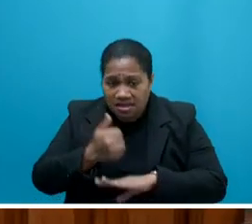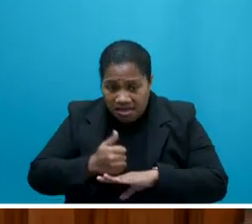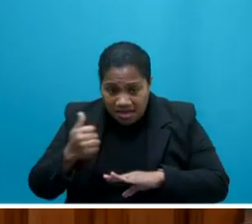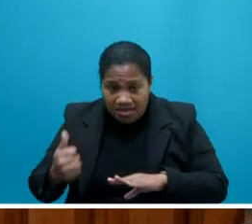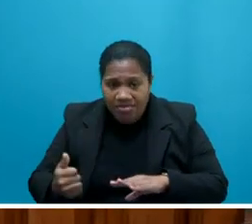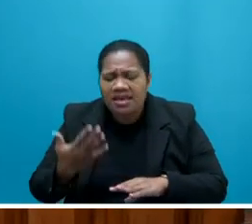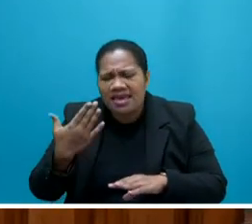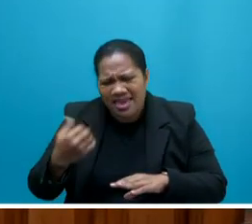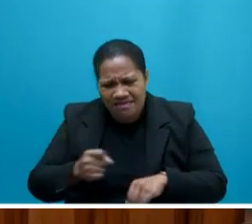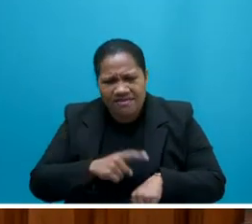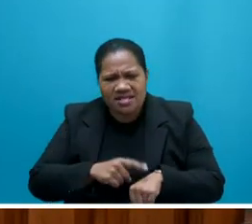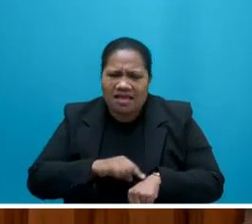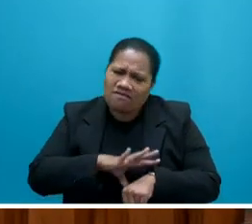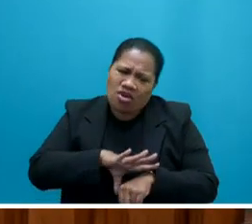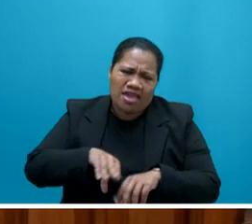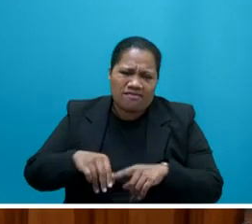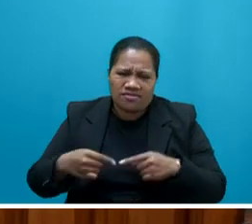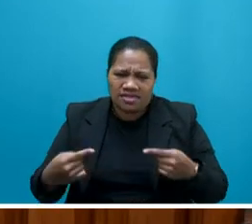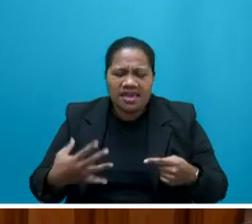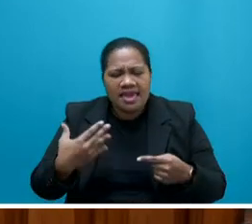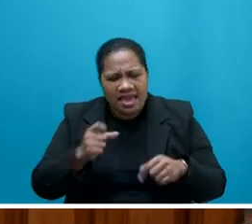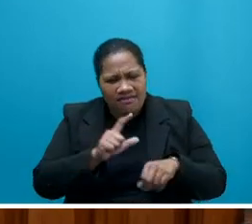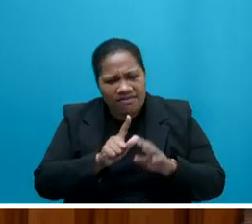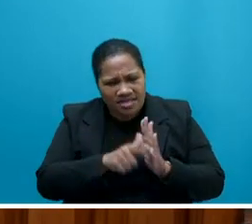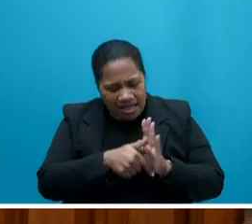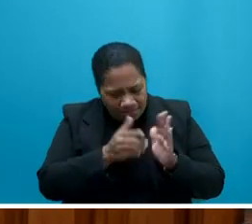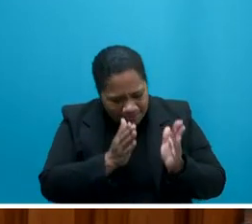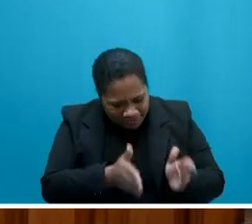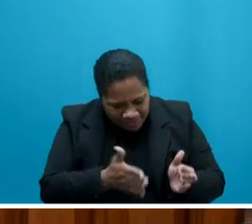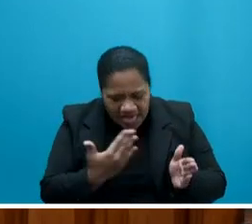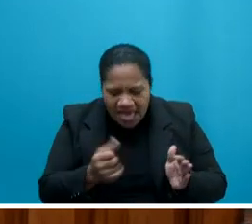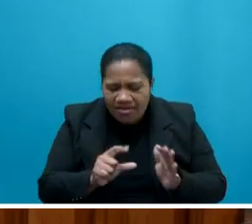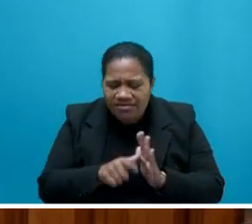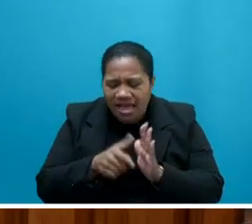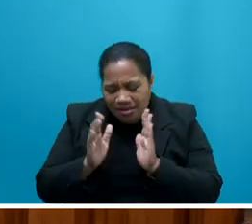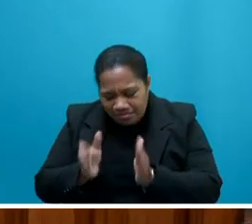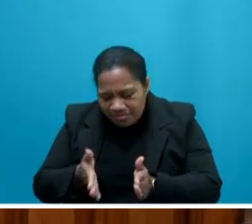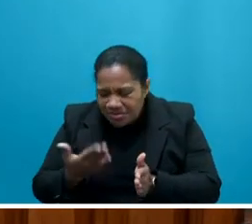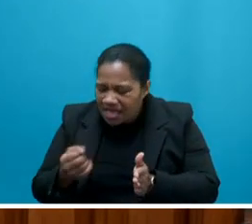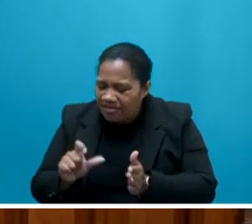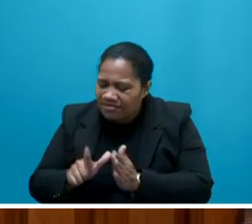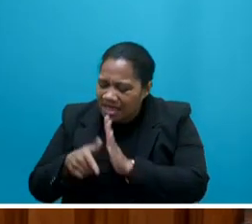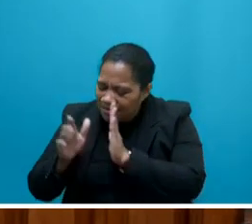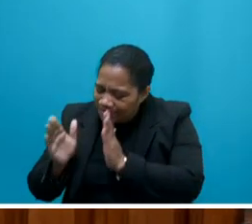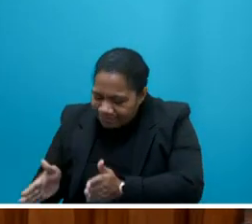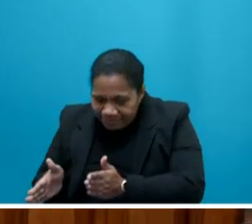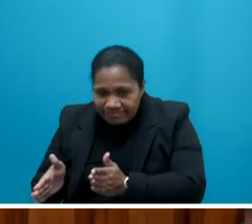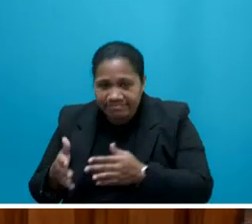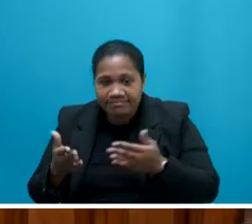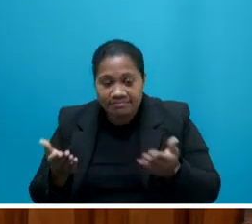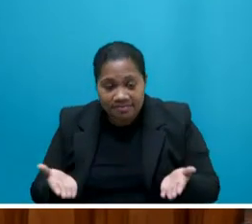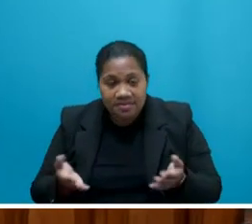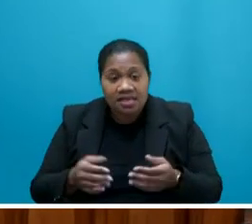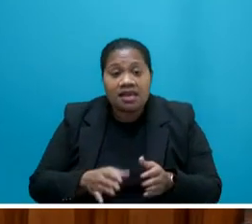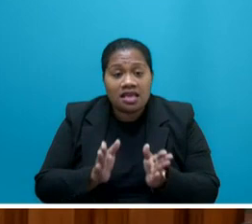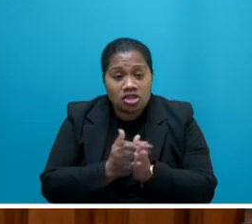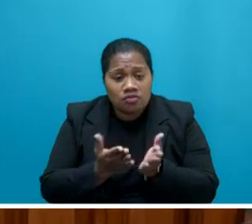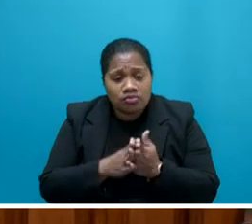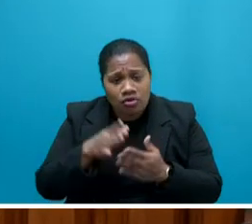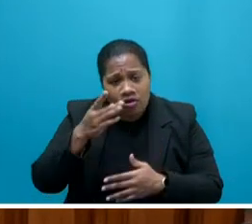for everything. And the biblical story in the book of Daniel, chapter 5, which unfolds the ruling of the Almighty